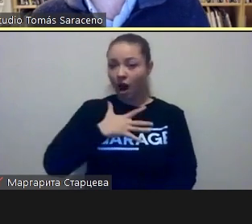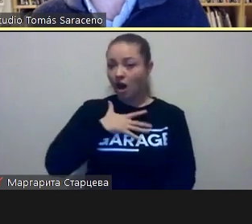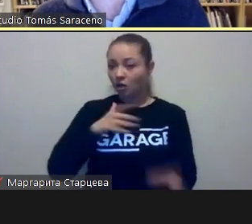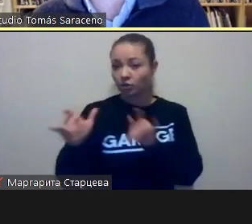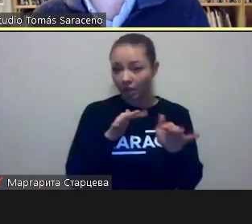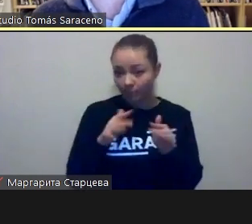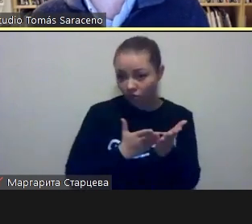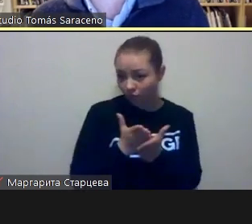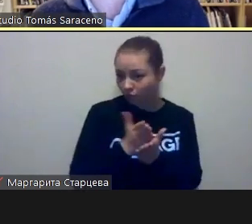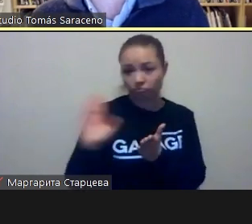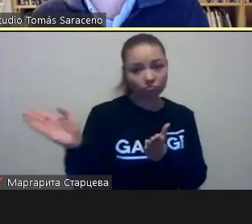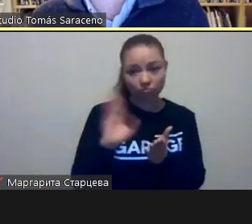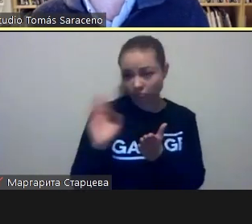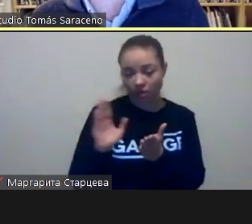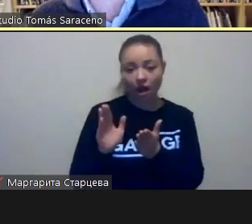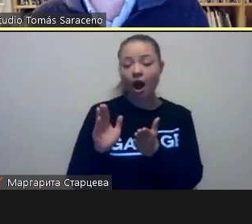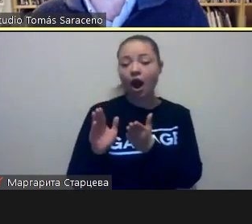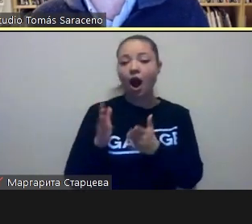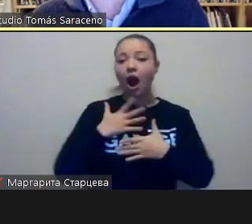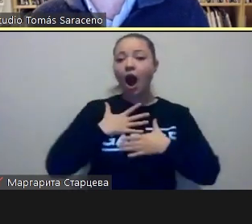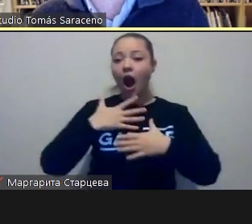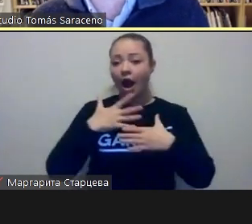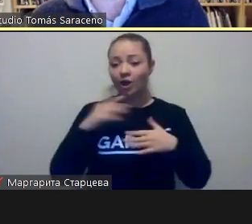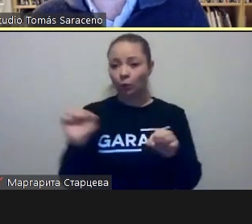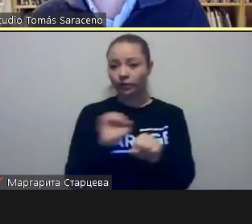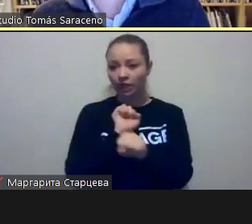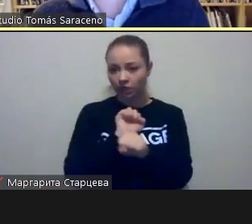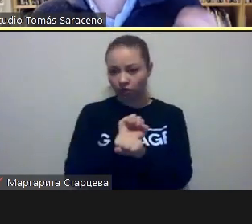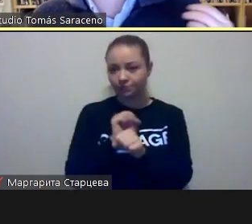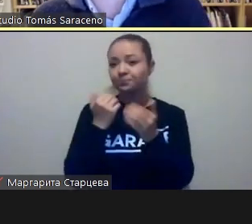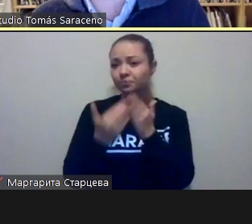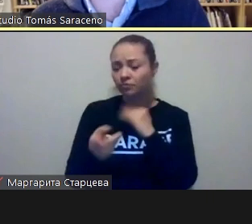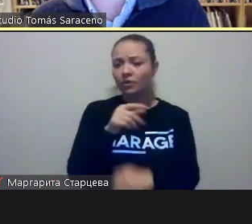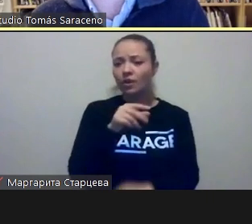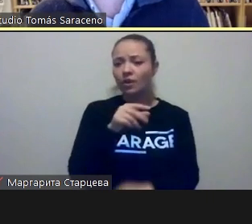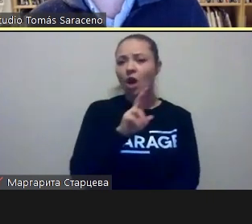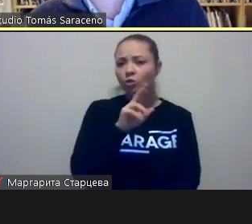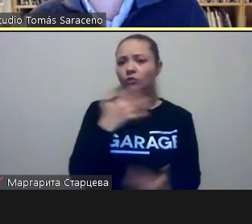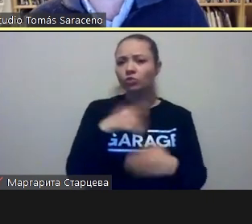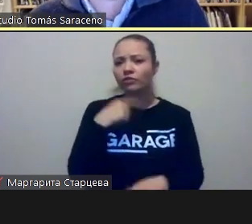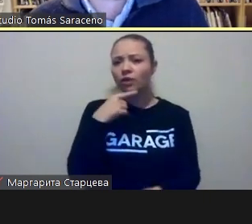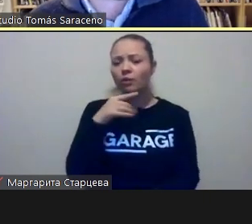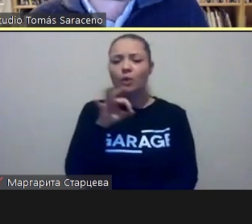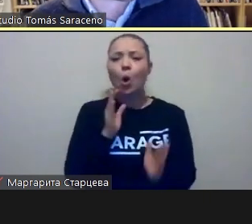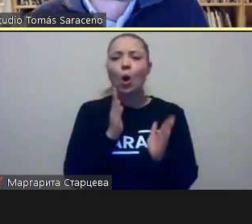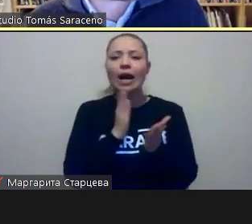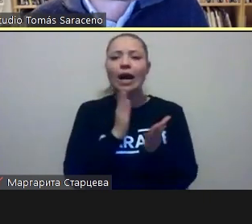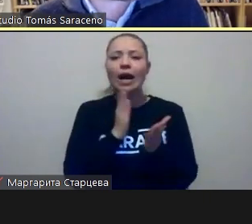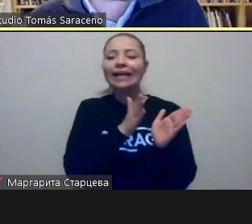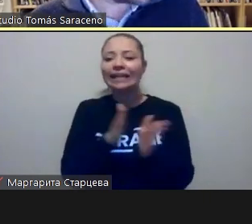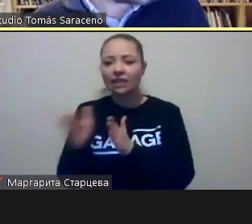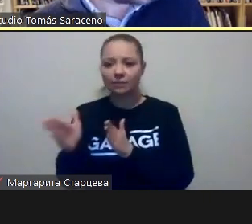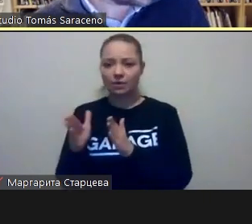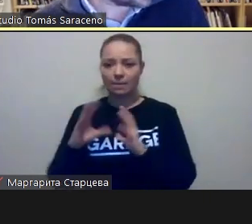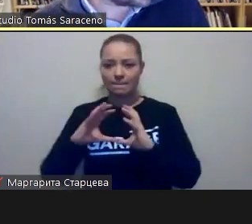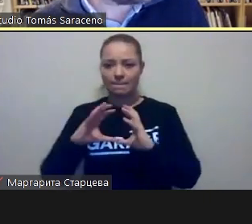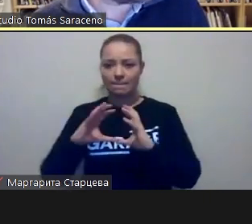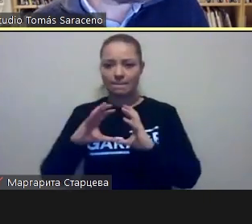and Iaroslav said about what are the rhythms we need to move. It seems aerodynamics have really kind of